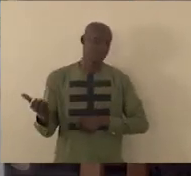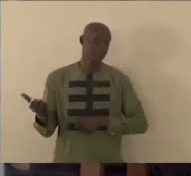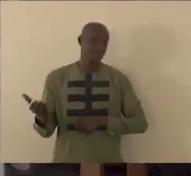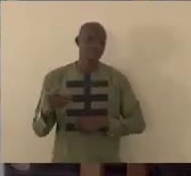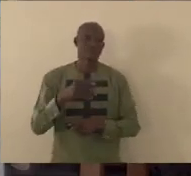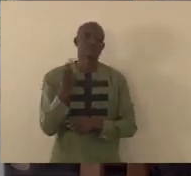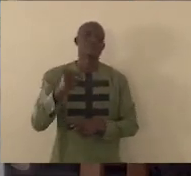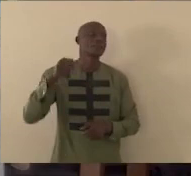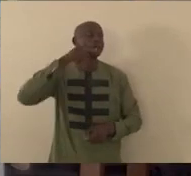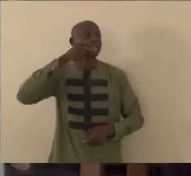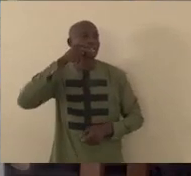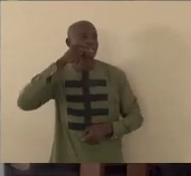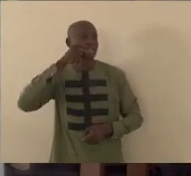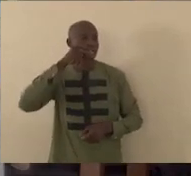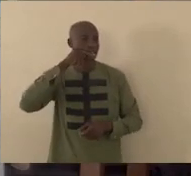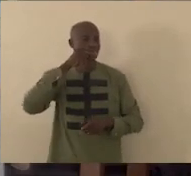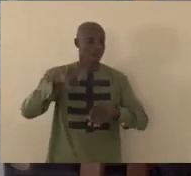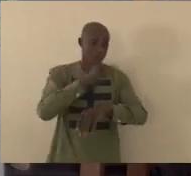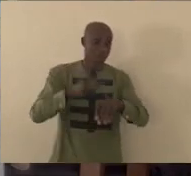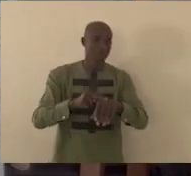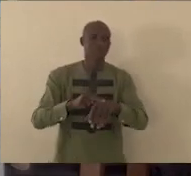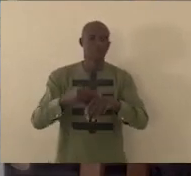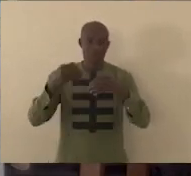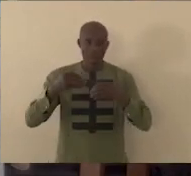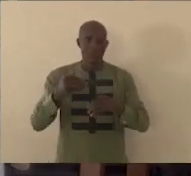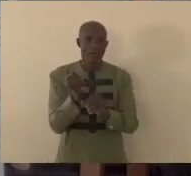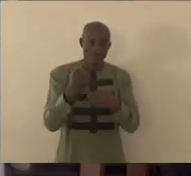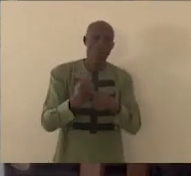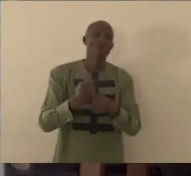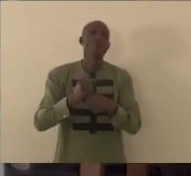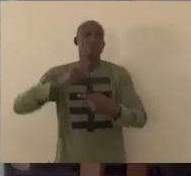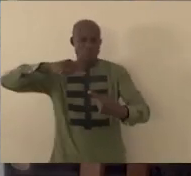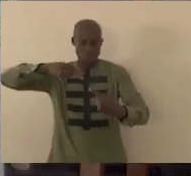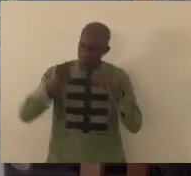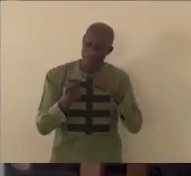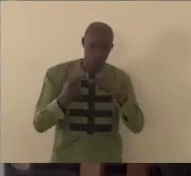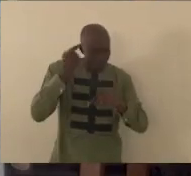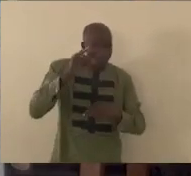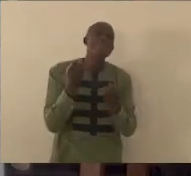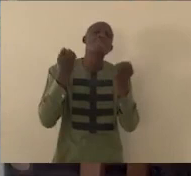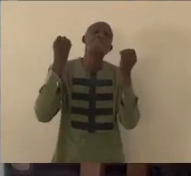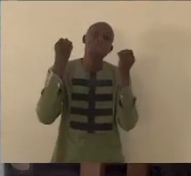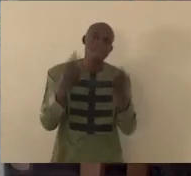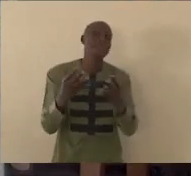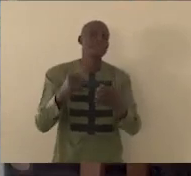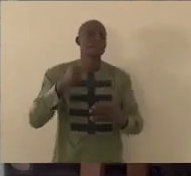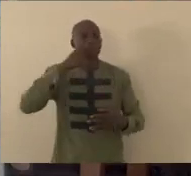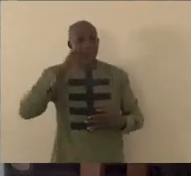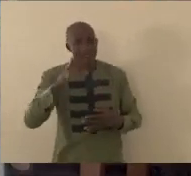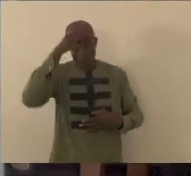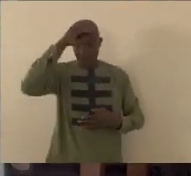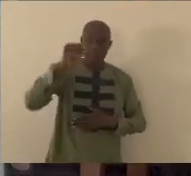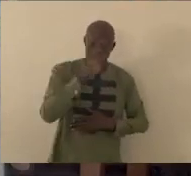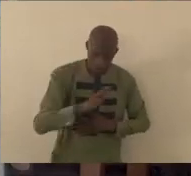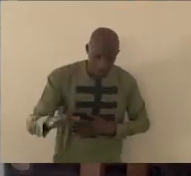nation has been the cause of untold pain and distress and trauma for millions of innocent women, men,